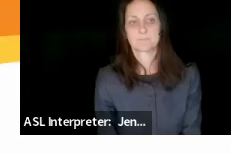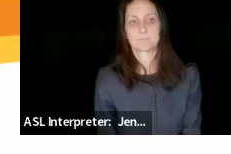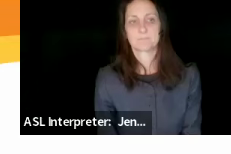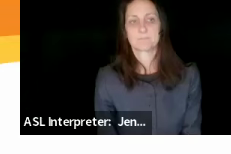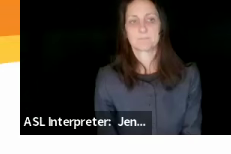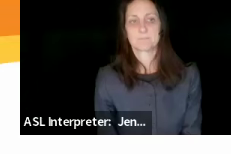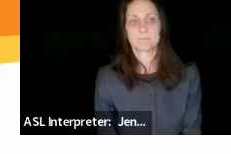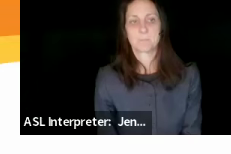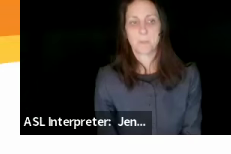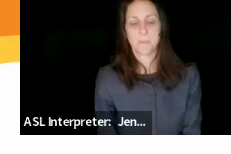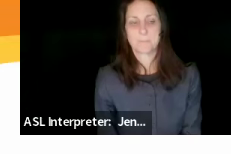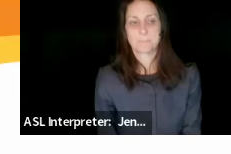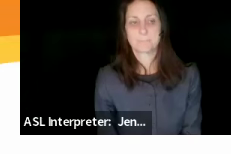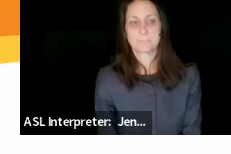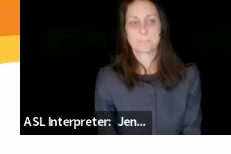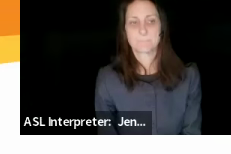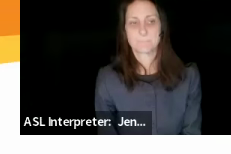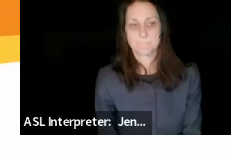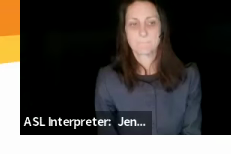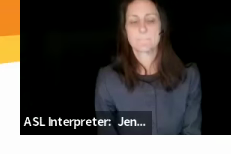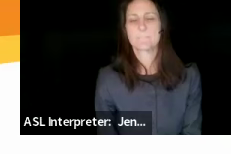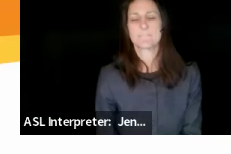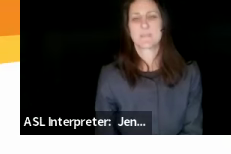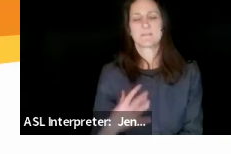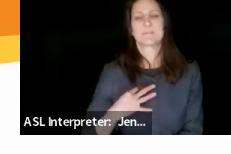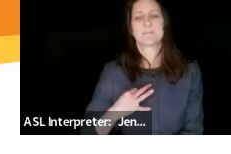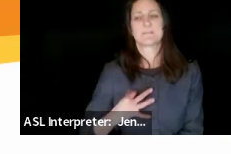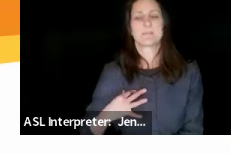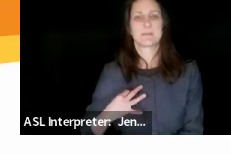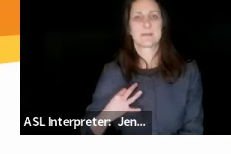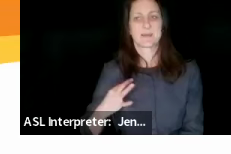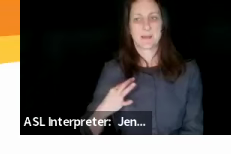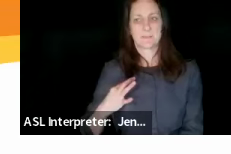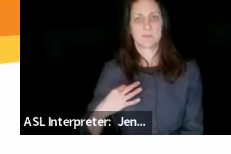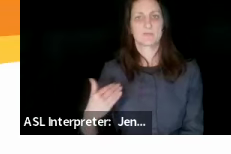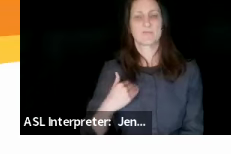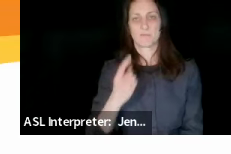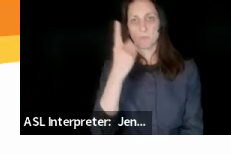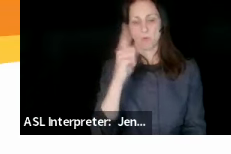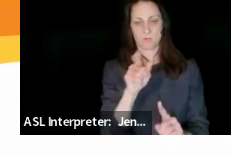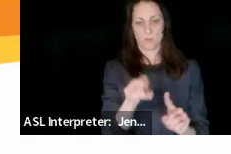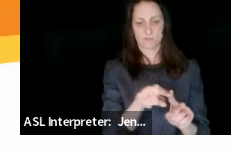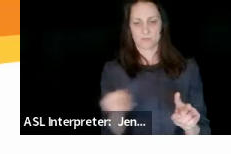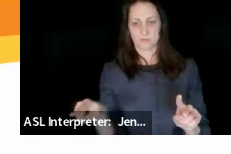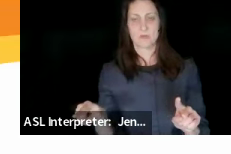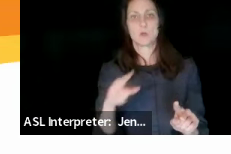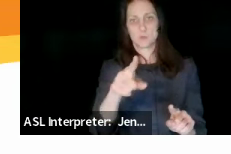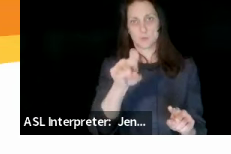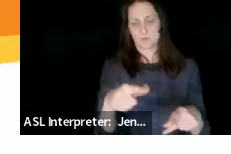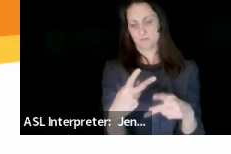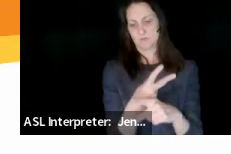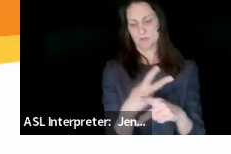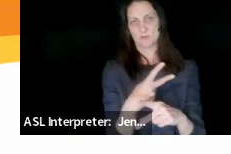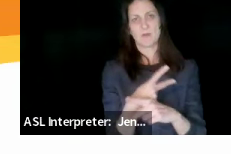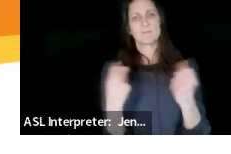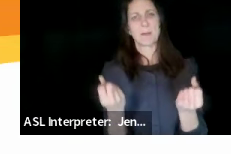There is a question, and you need to determine the number of people living with this disability in your area. There are some